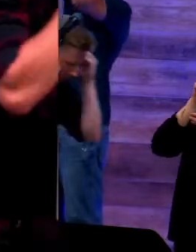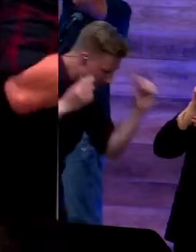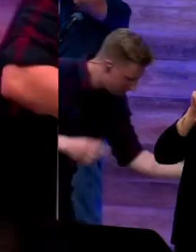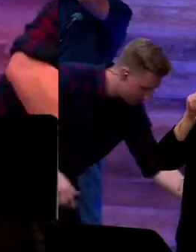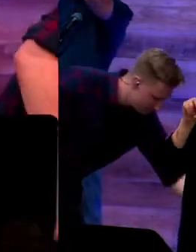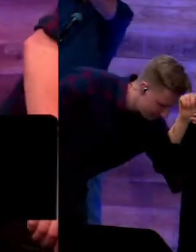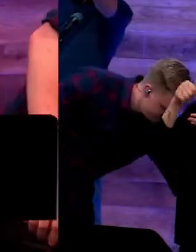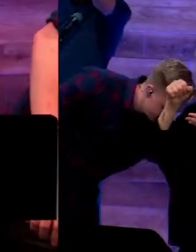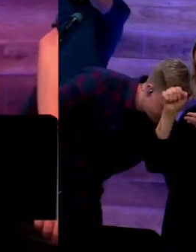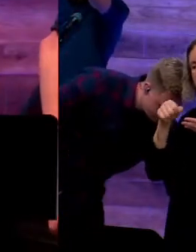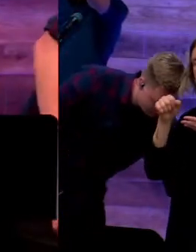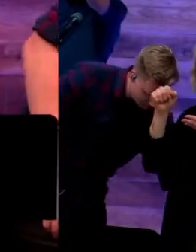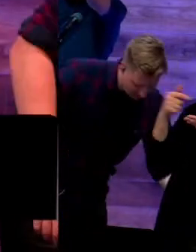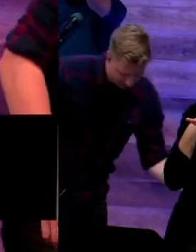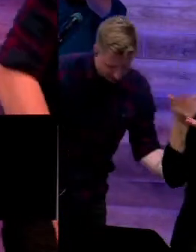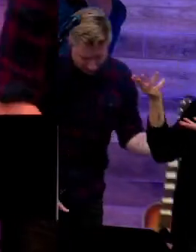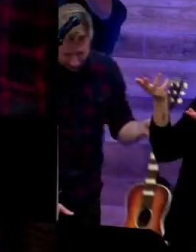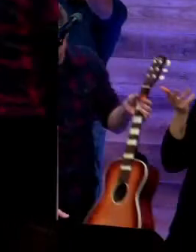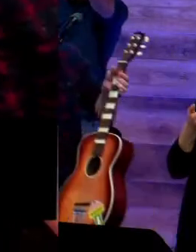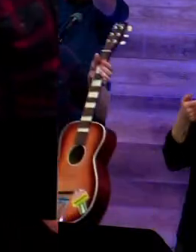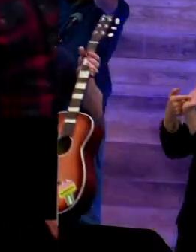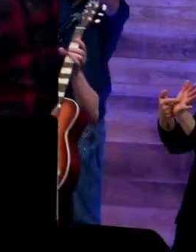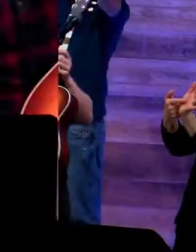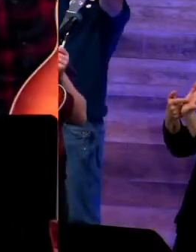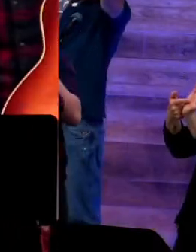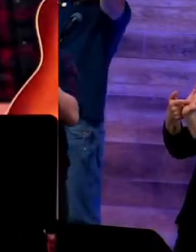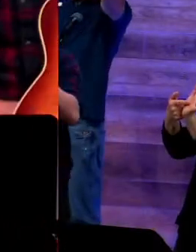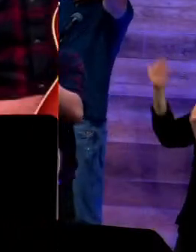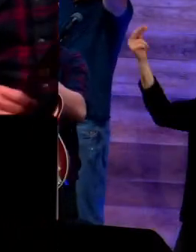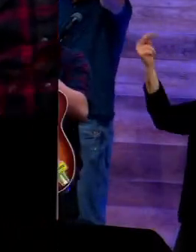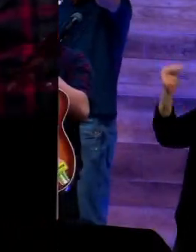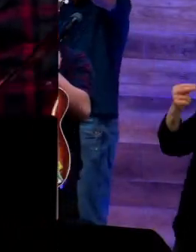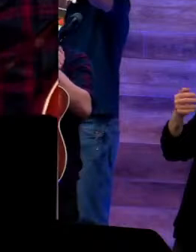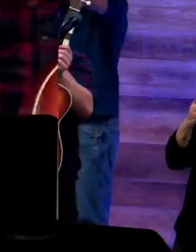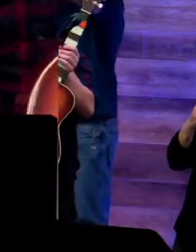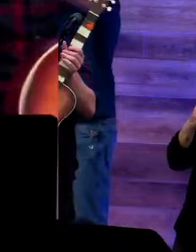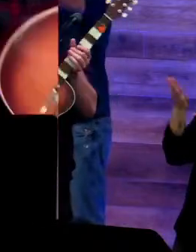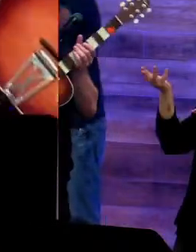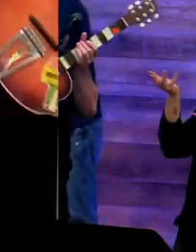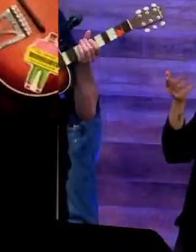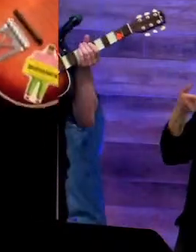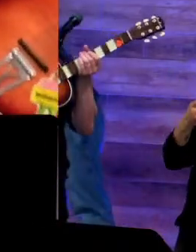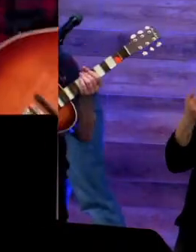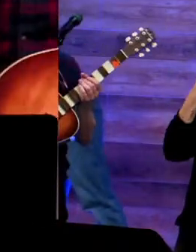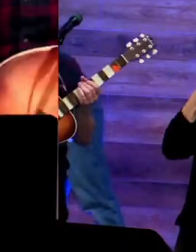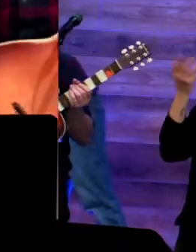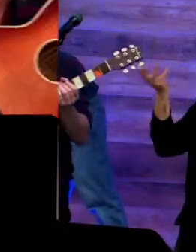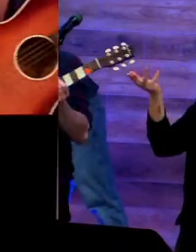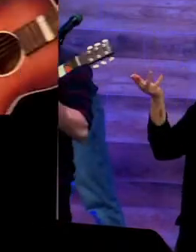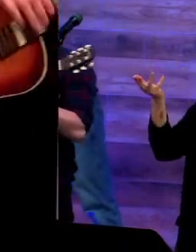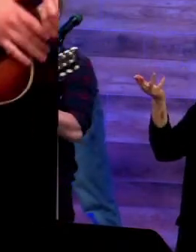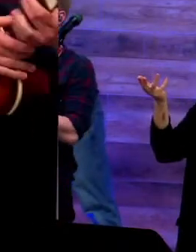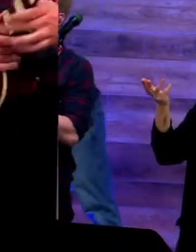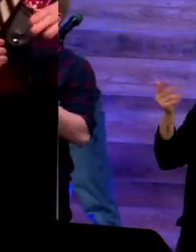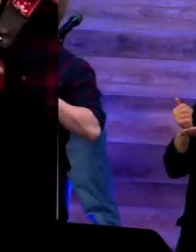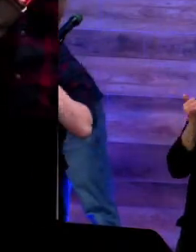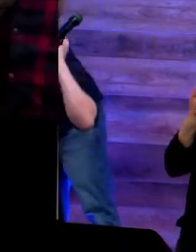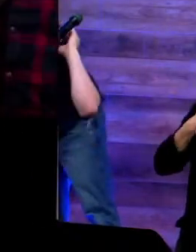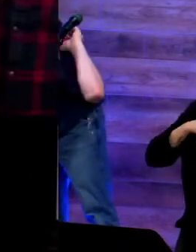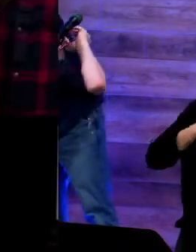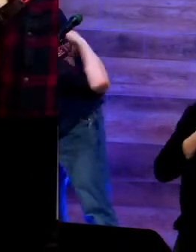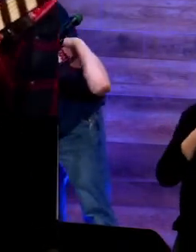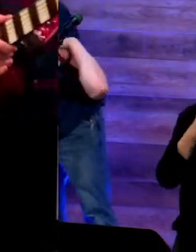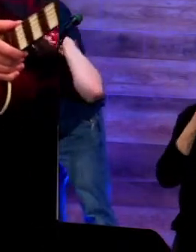to. Father, I pray first of all that you would give us rest in the gospel, every person